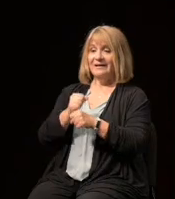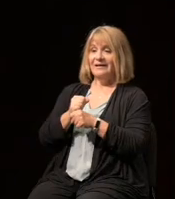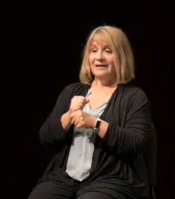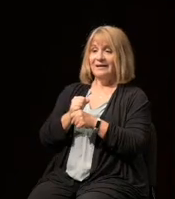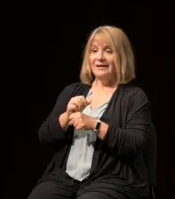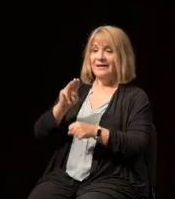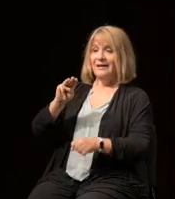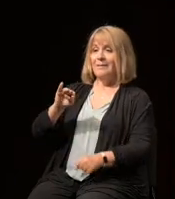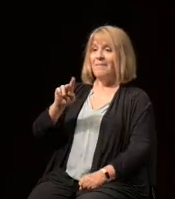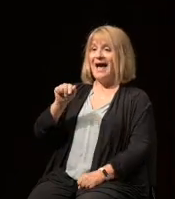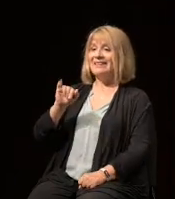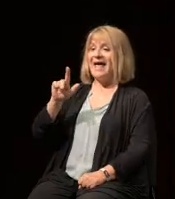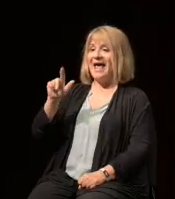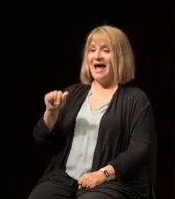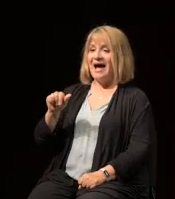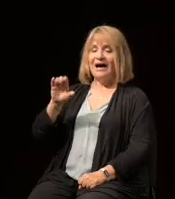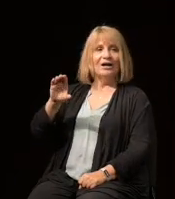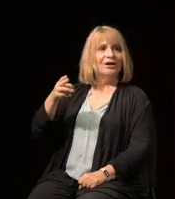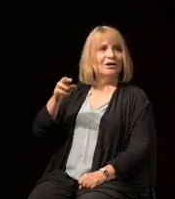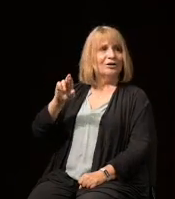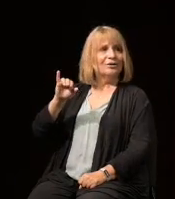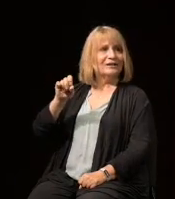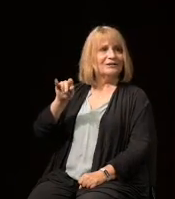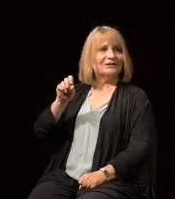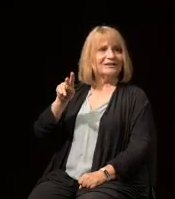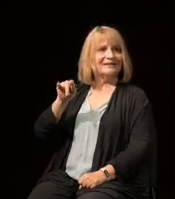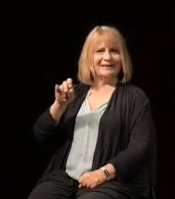Mylea Christensen.